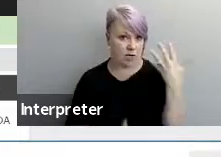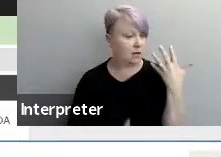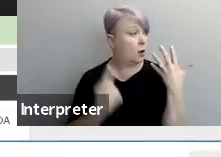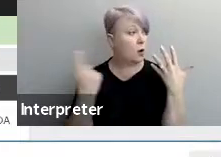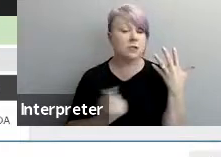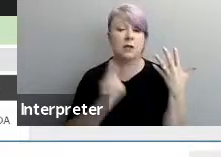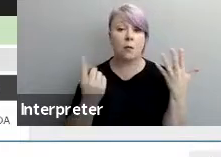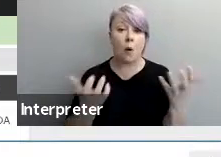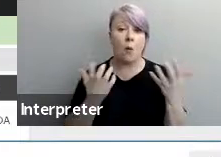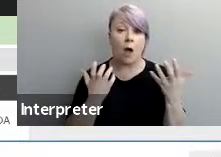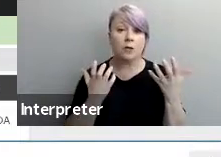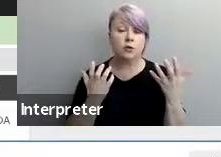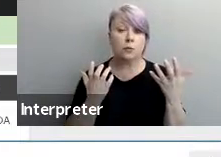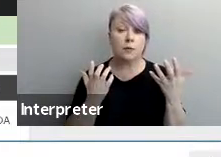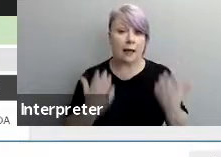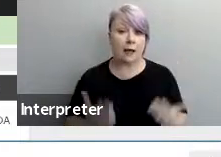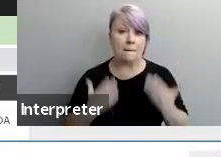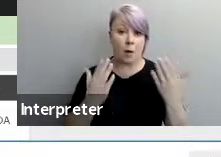Motion to approve.